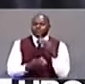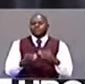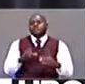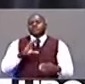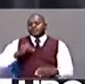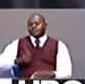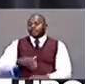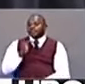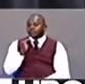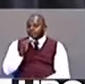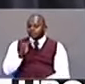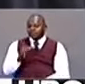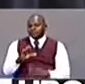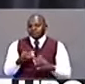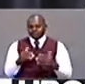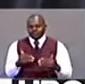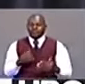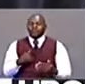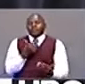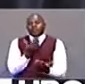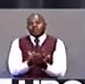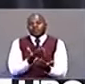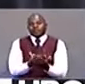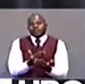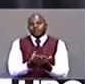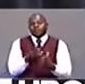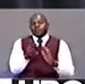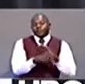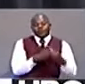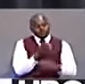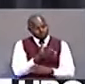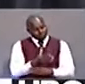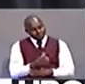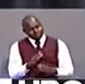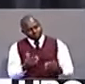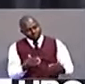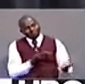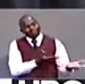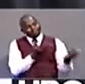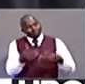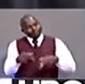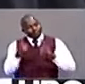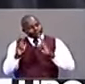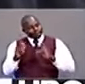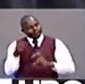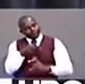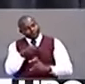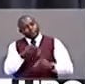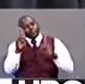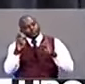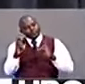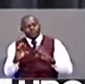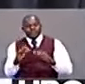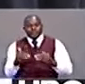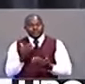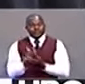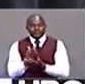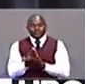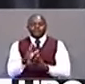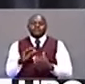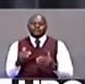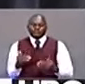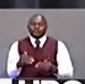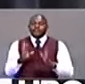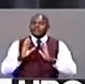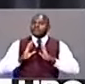Madam Speaker, I would like to urge the Prime Minister, who is the mover of this motion, that really, as